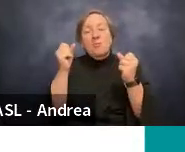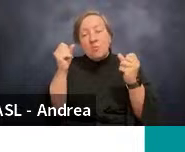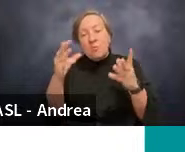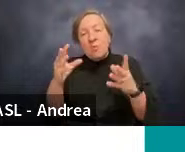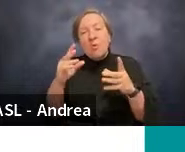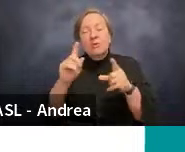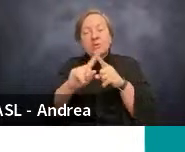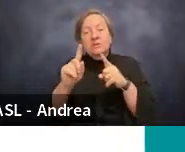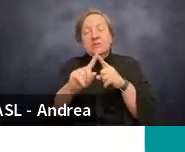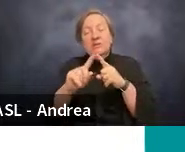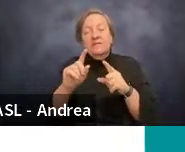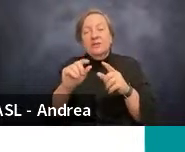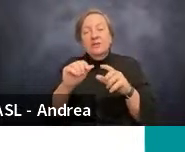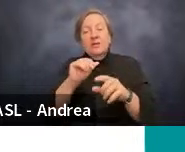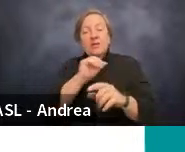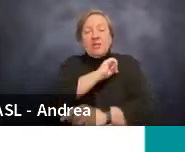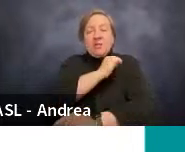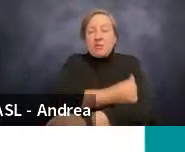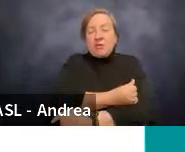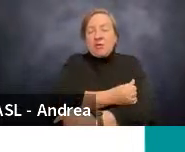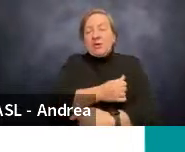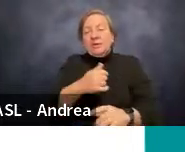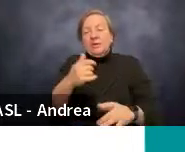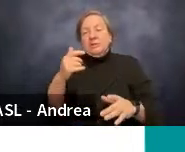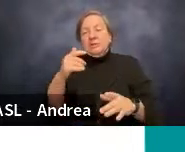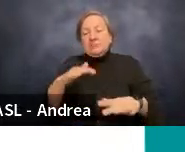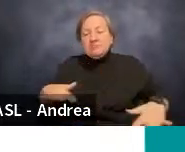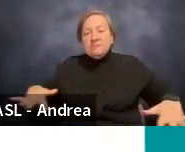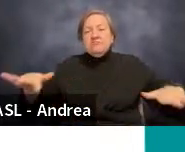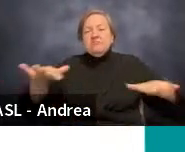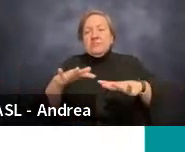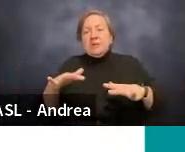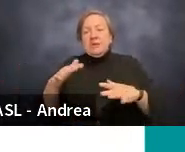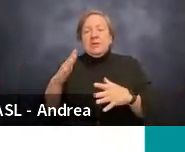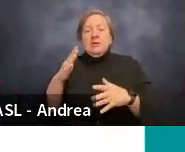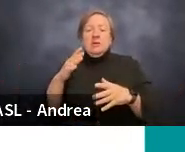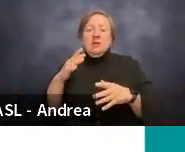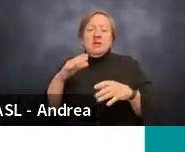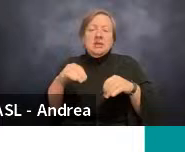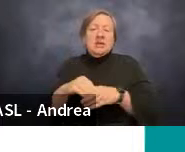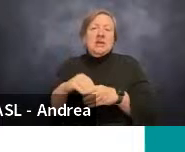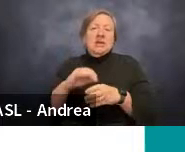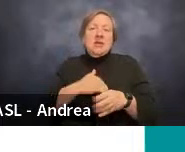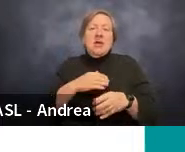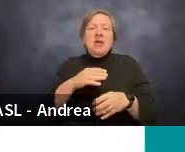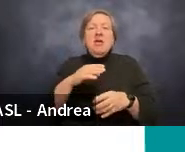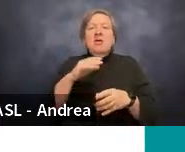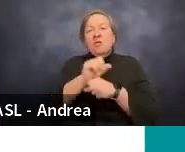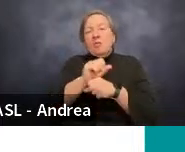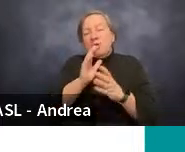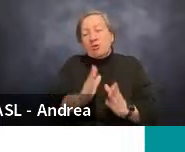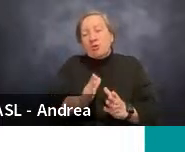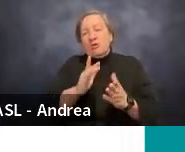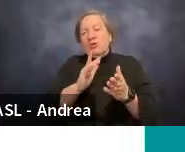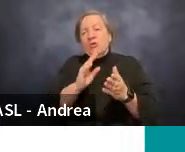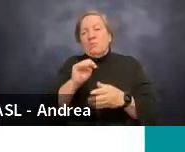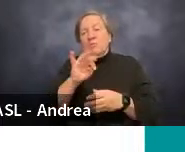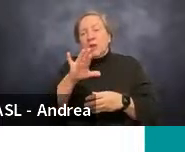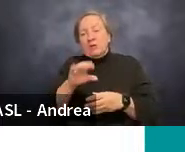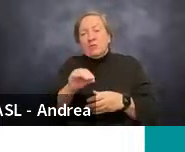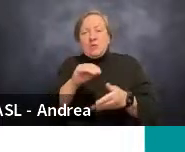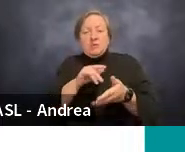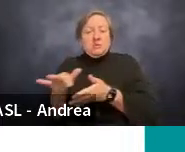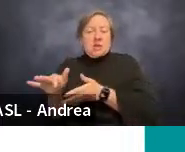approach that we talk to through the workforce market study and that we learn, so we can make sure that we